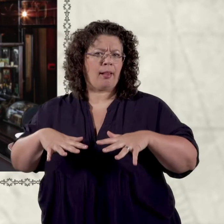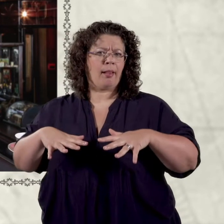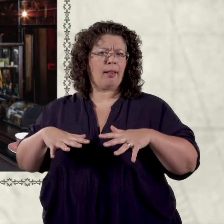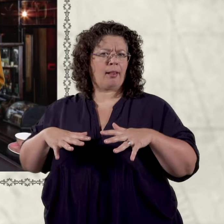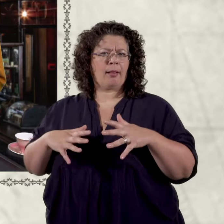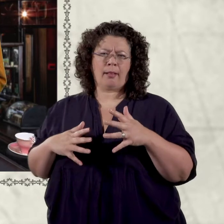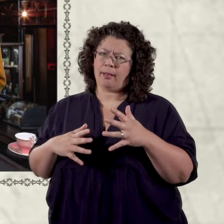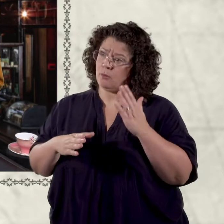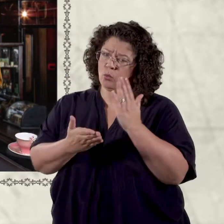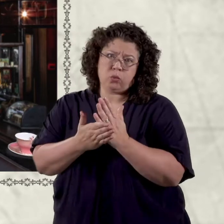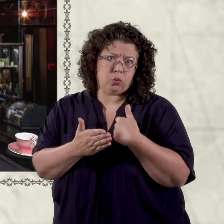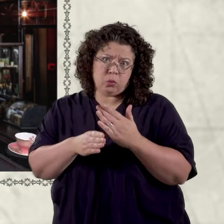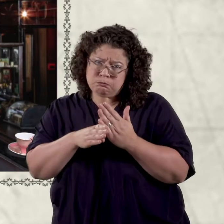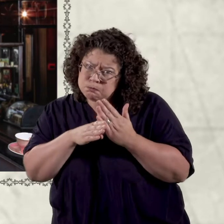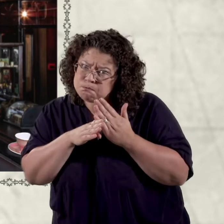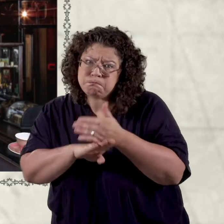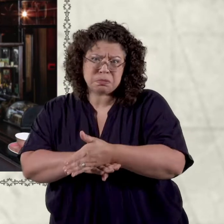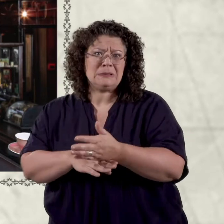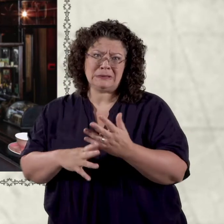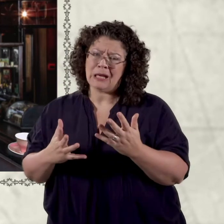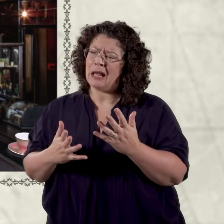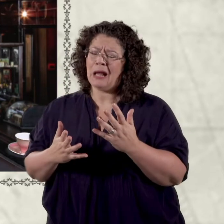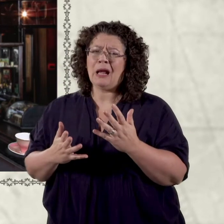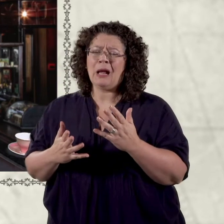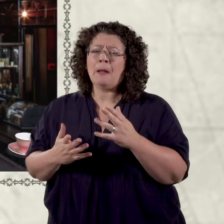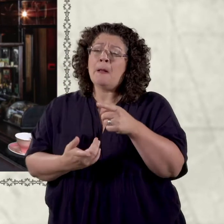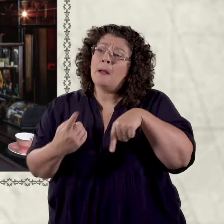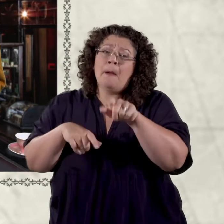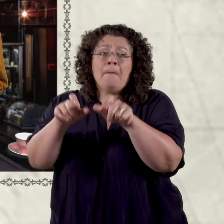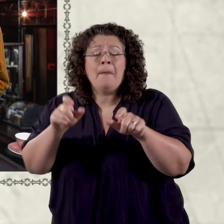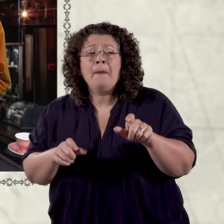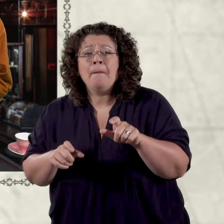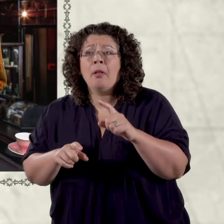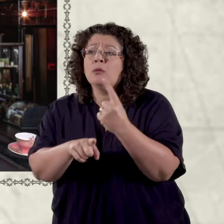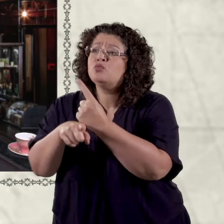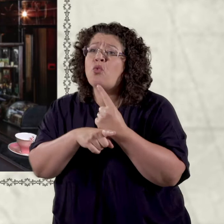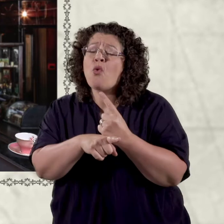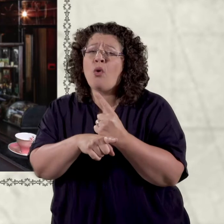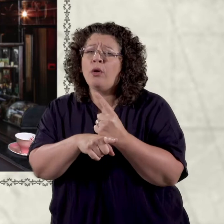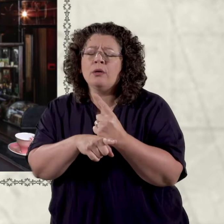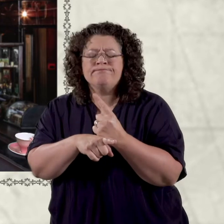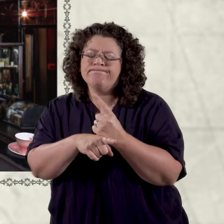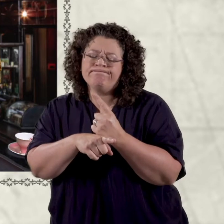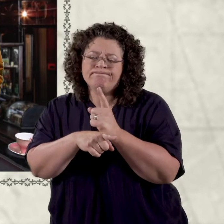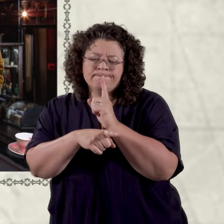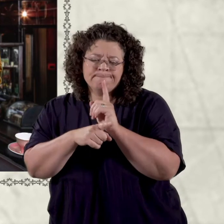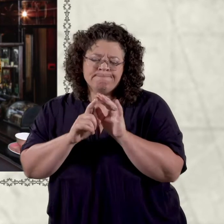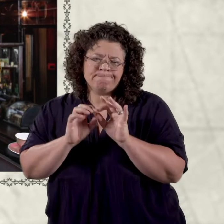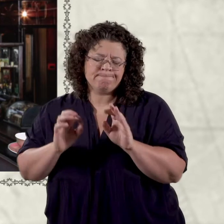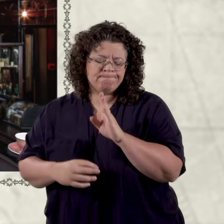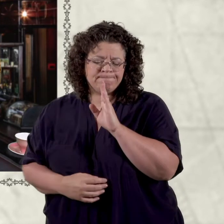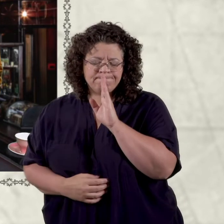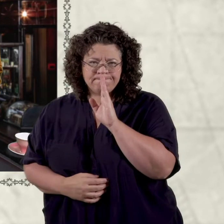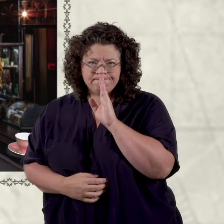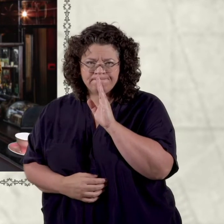come, and it was very busy, although people were very, very quiet. And lots of people were saying that they were going